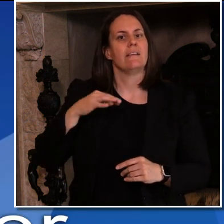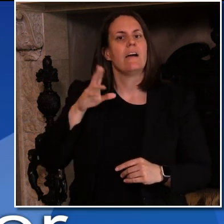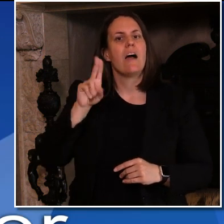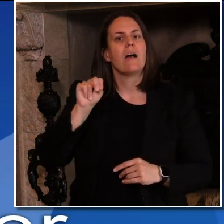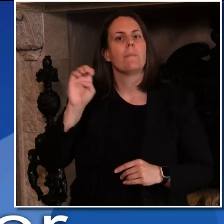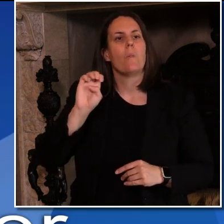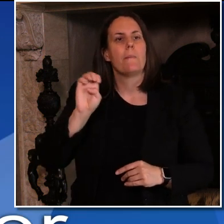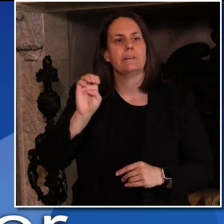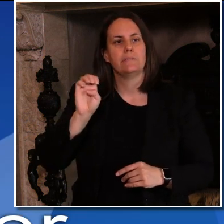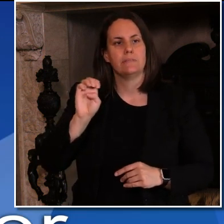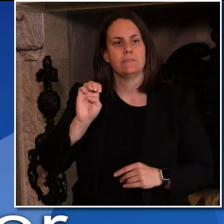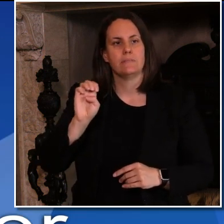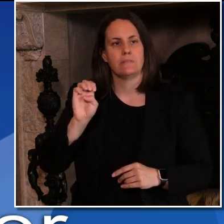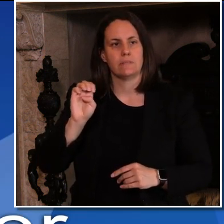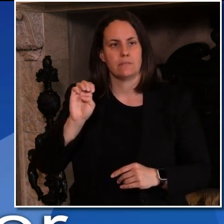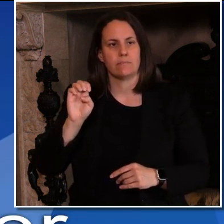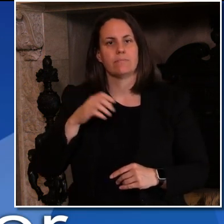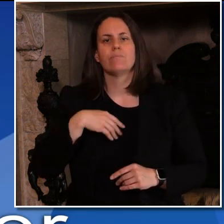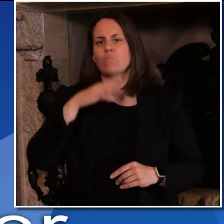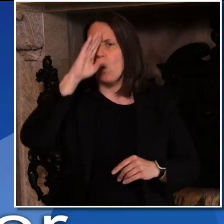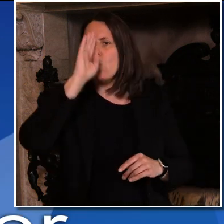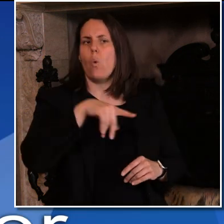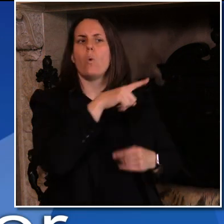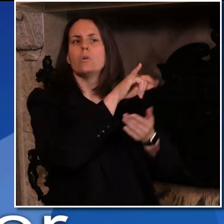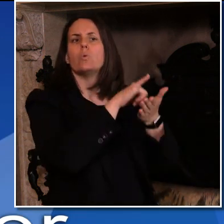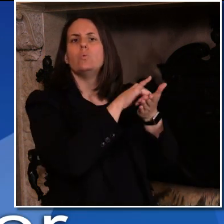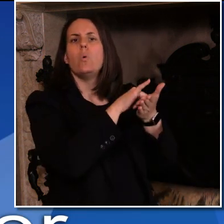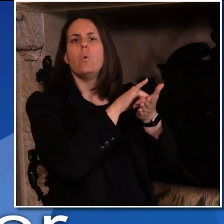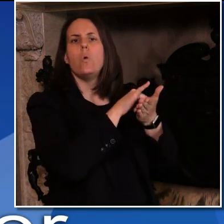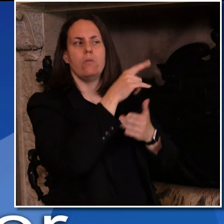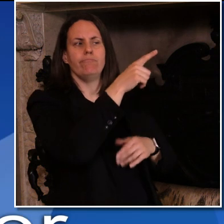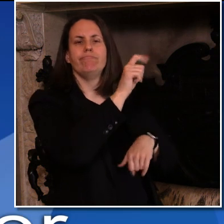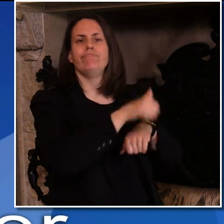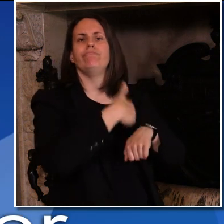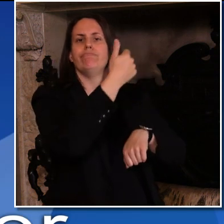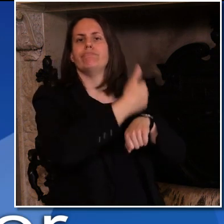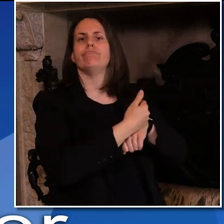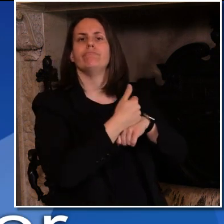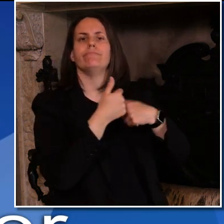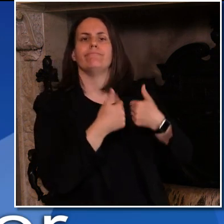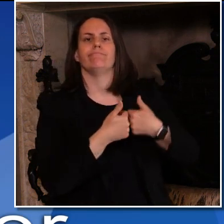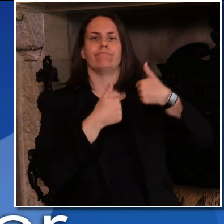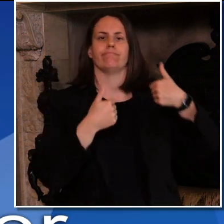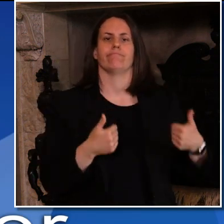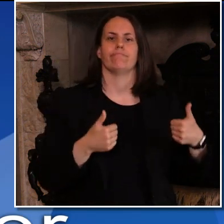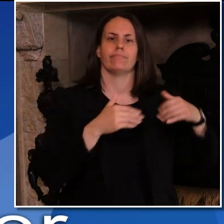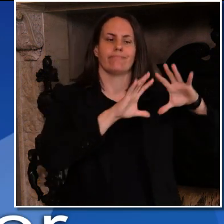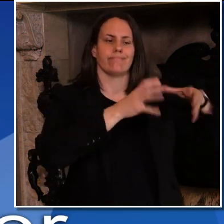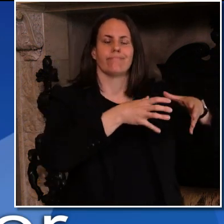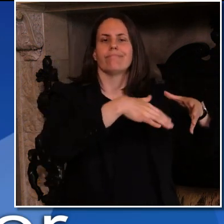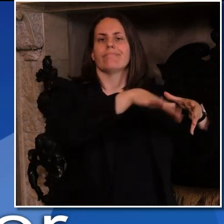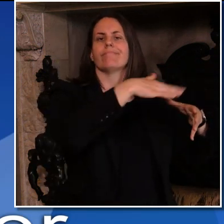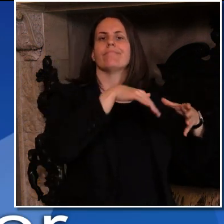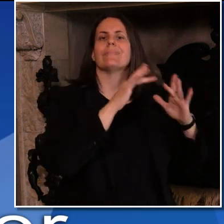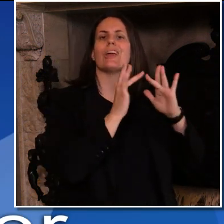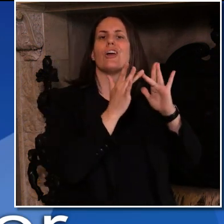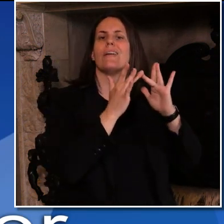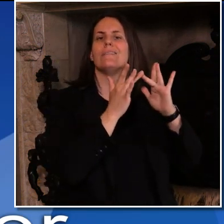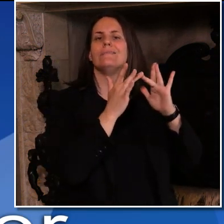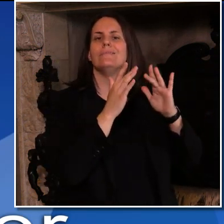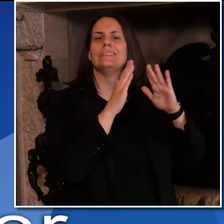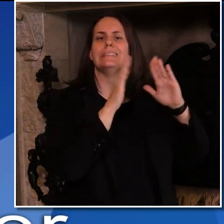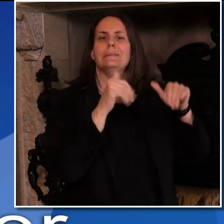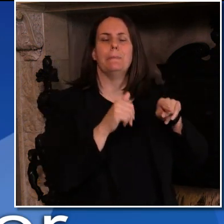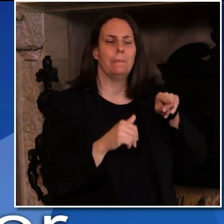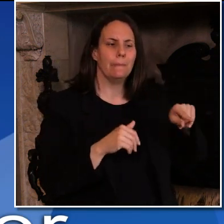system to deal with errors rather than having phone calls. Is anything like that planned here? Or what else is being done besides the new call center that's going to be up in a